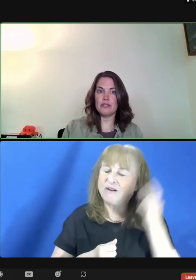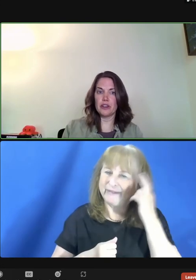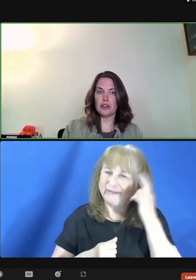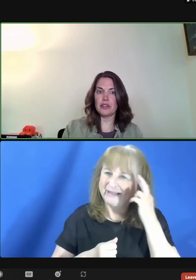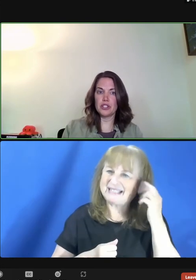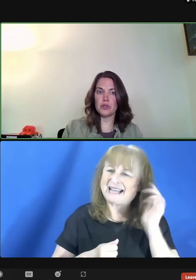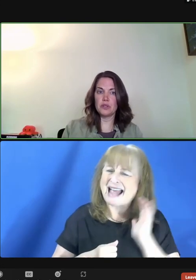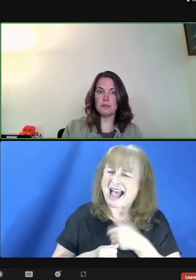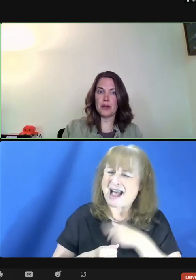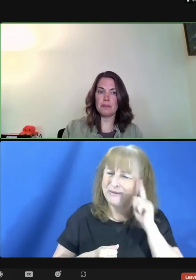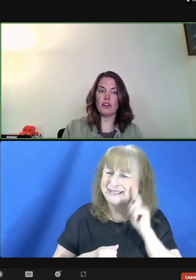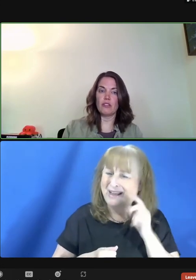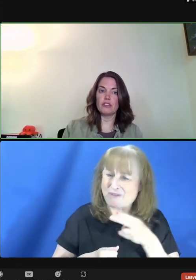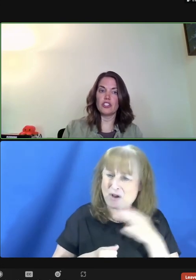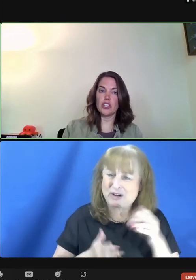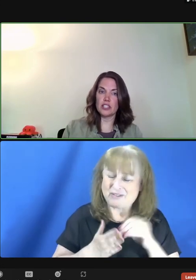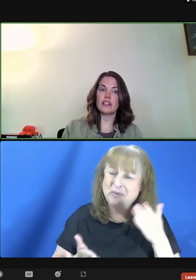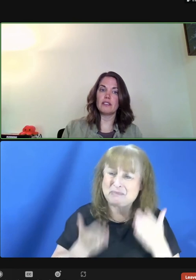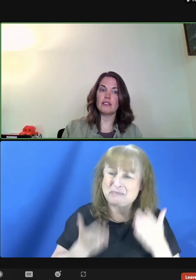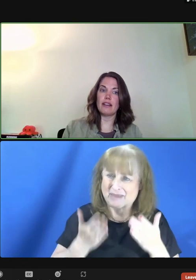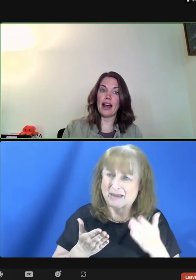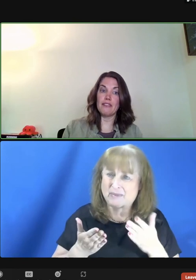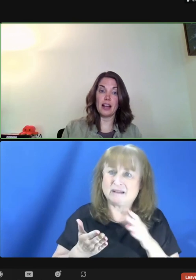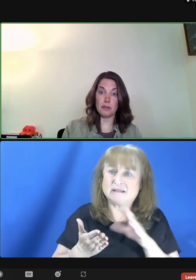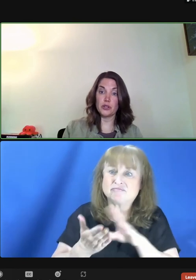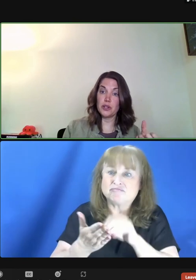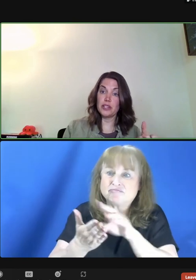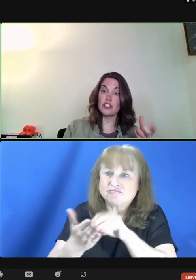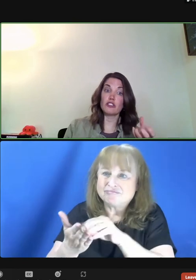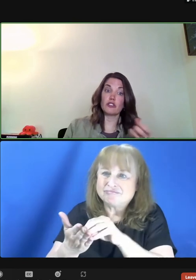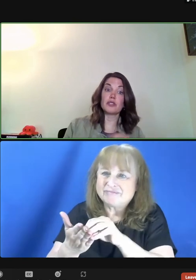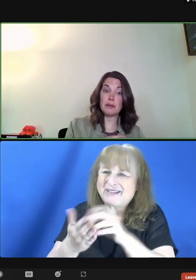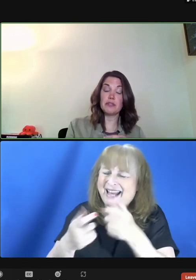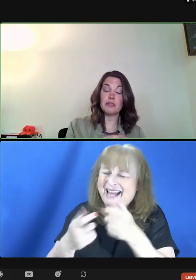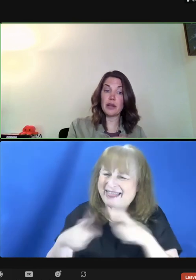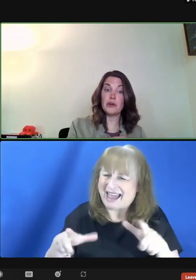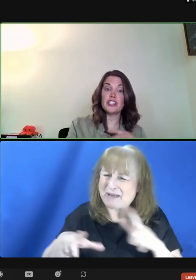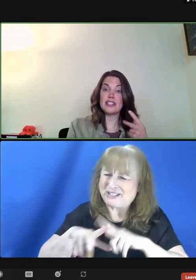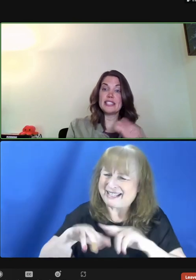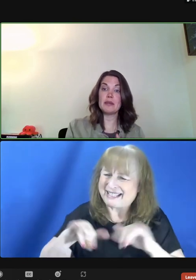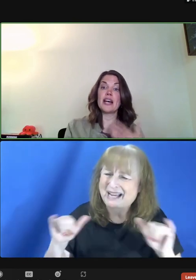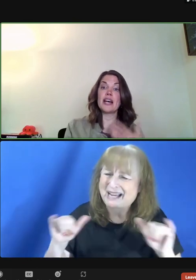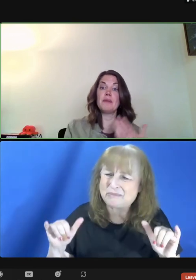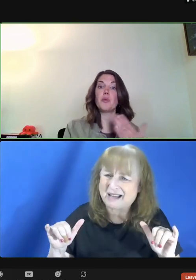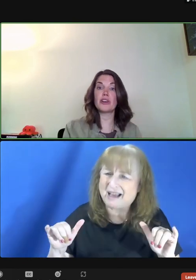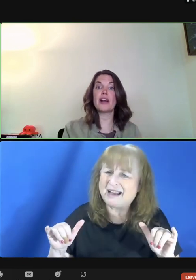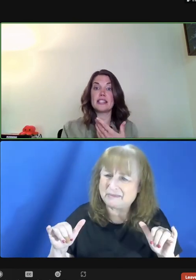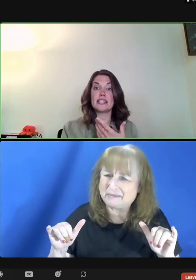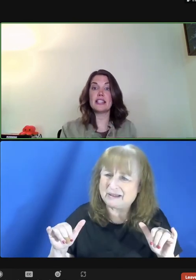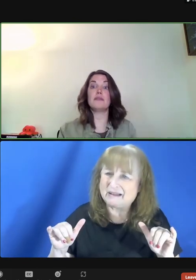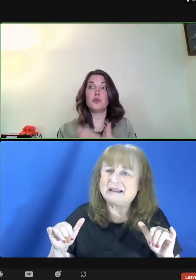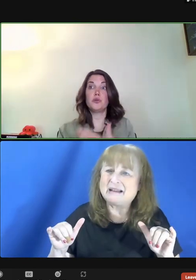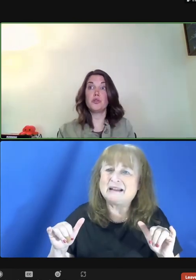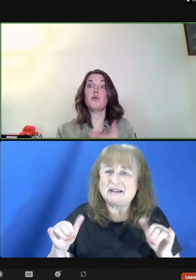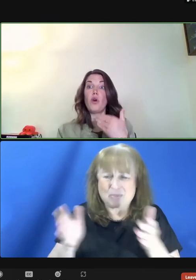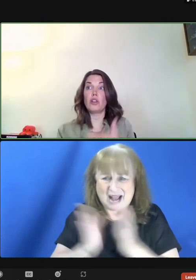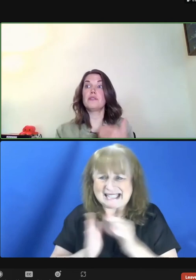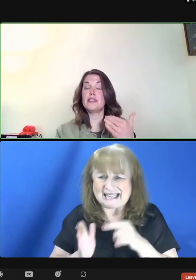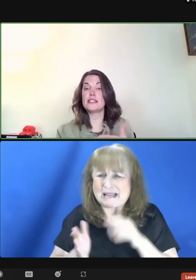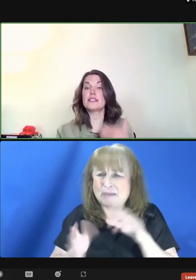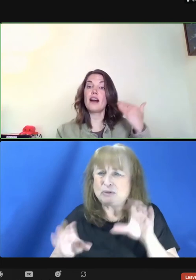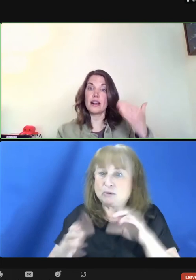that our deaf and hard of hearing students might be just having an opportunity to learn receptive language at the same time that we are asking them